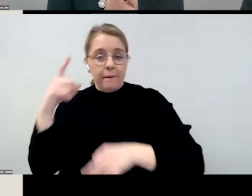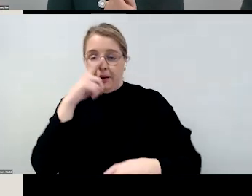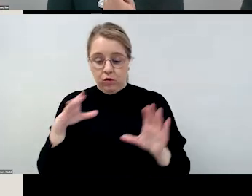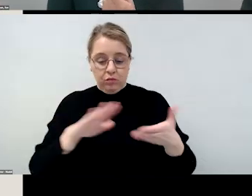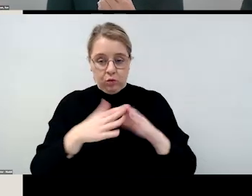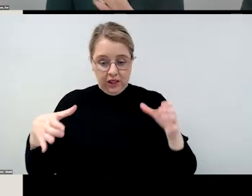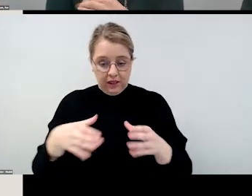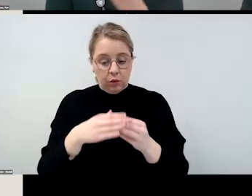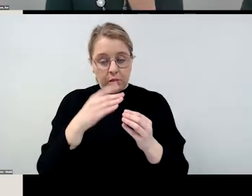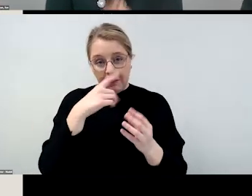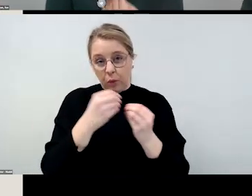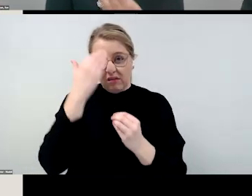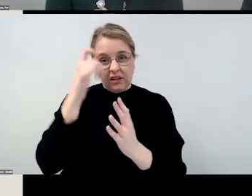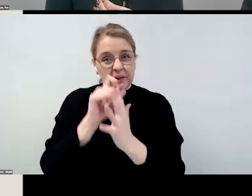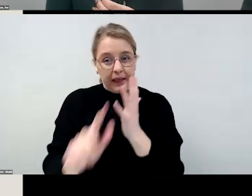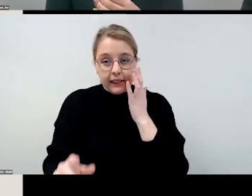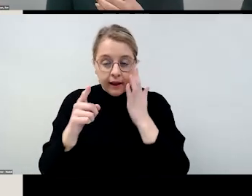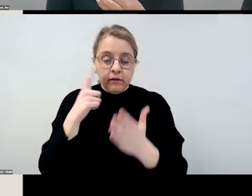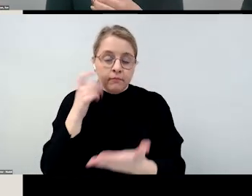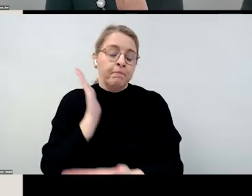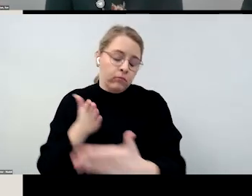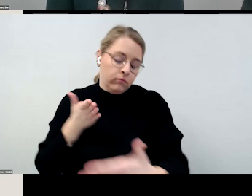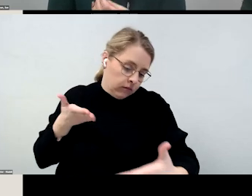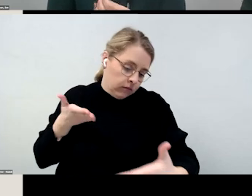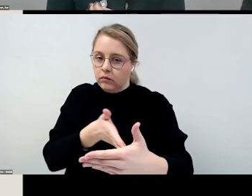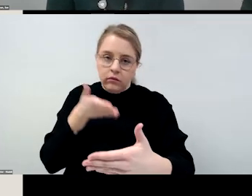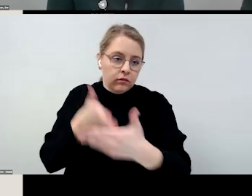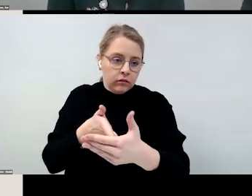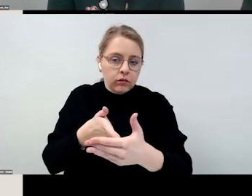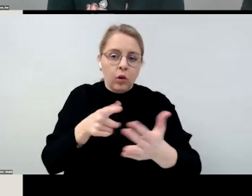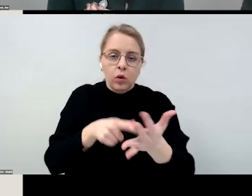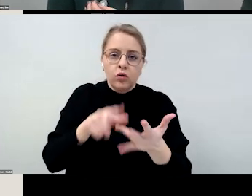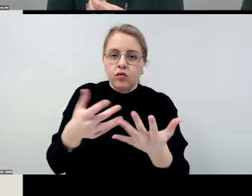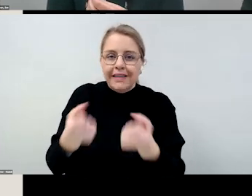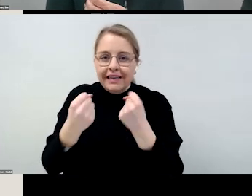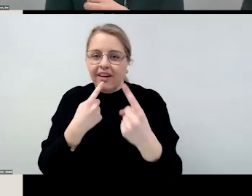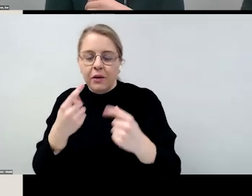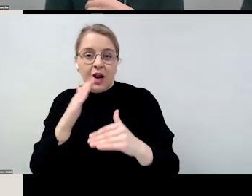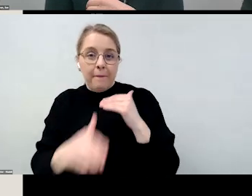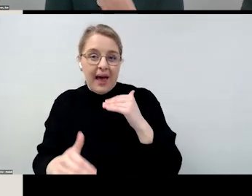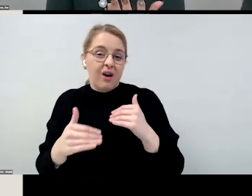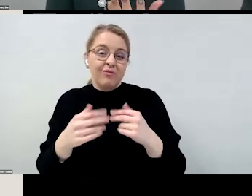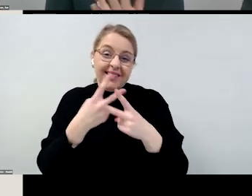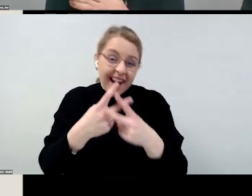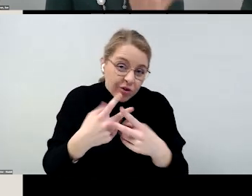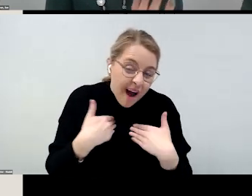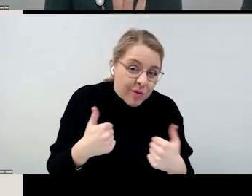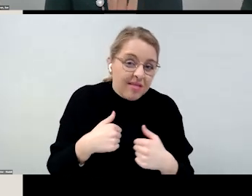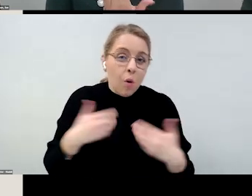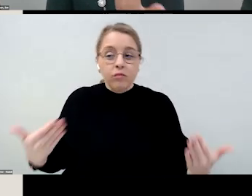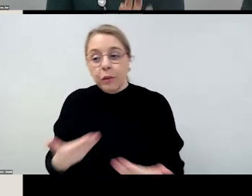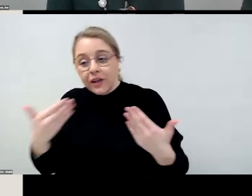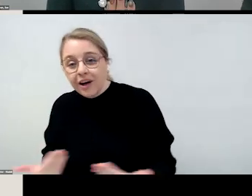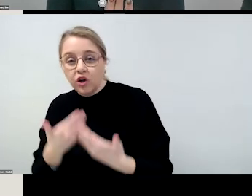with intellectual disability find it extremely hard to get sexual and reproductive health information. Language, can